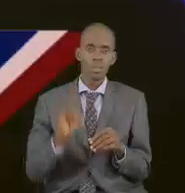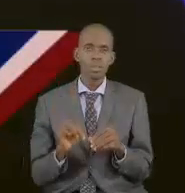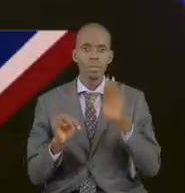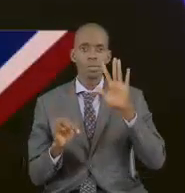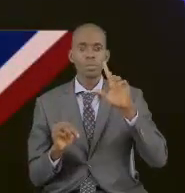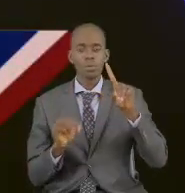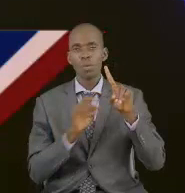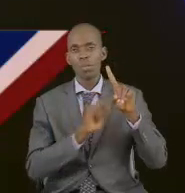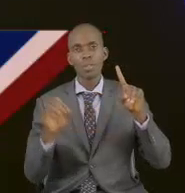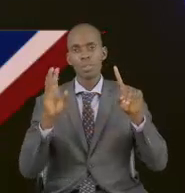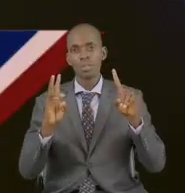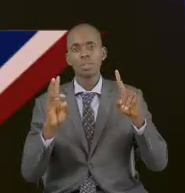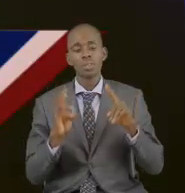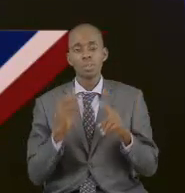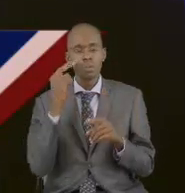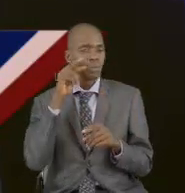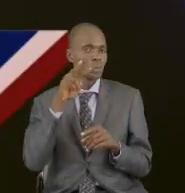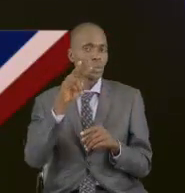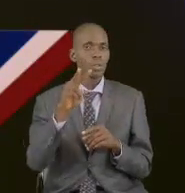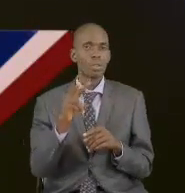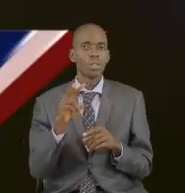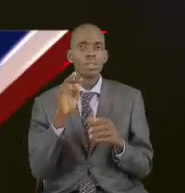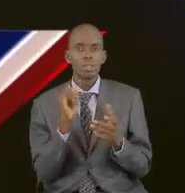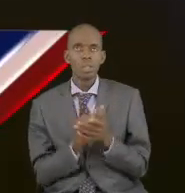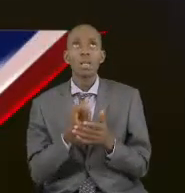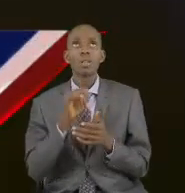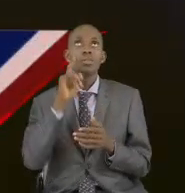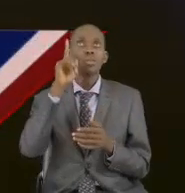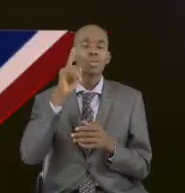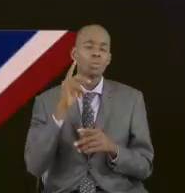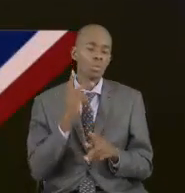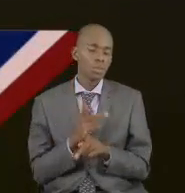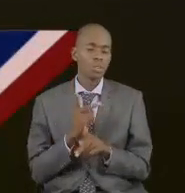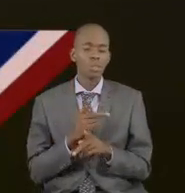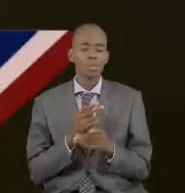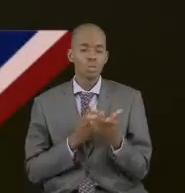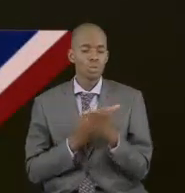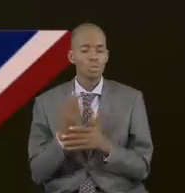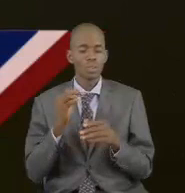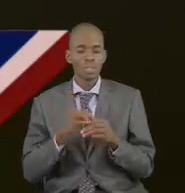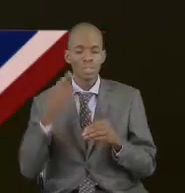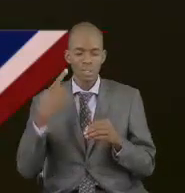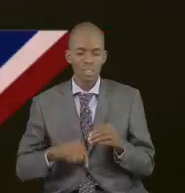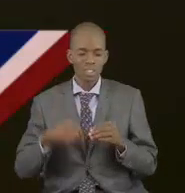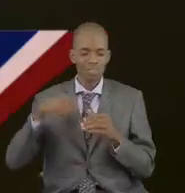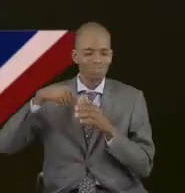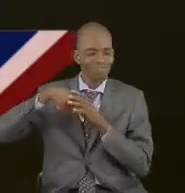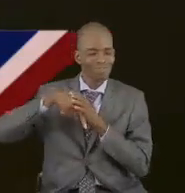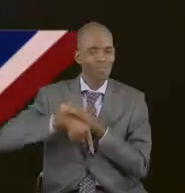6, behold, thou desirest truth in the inward parts.